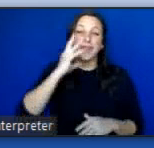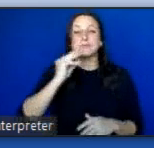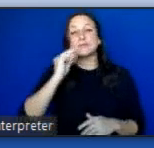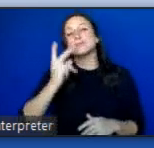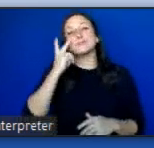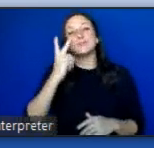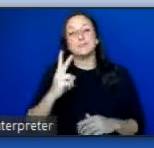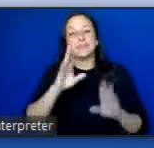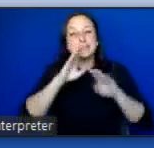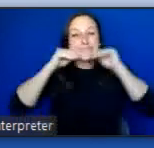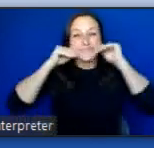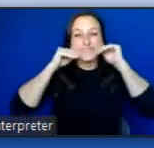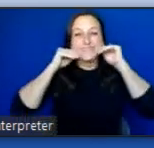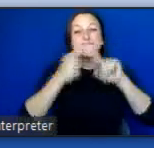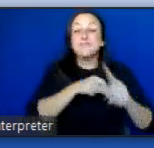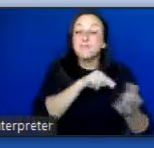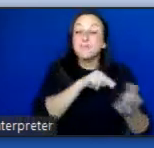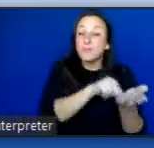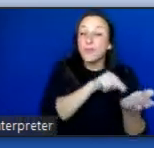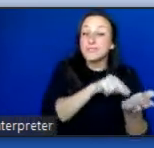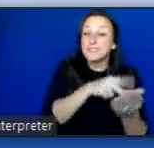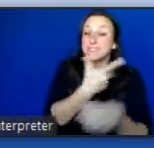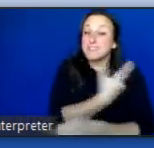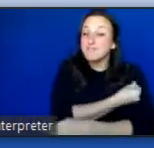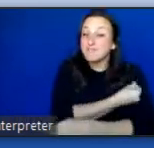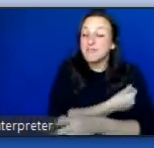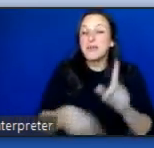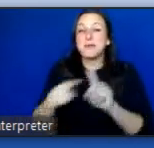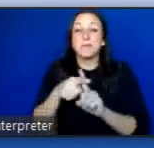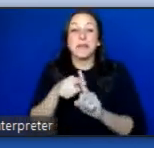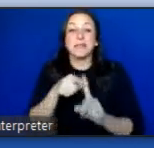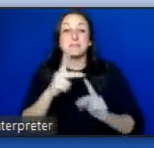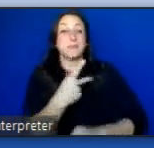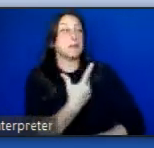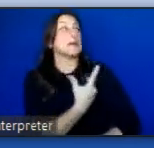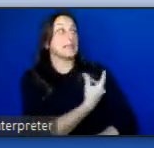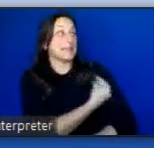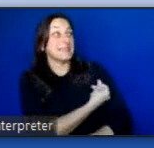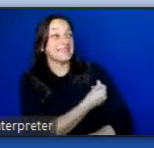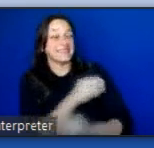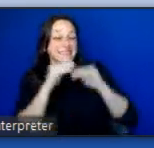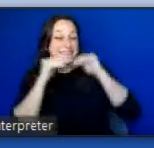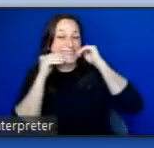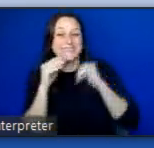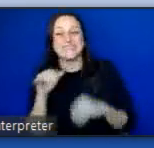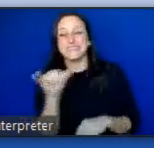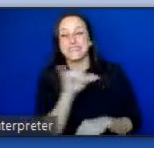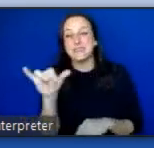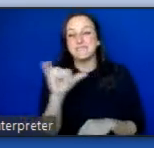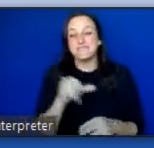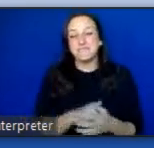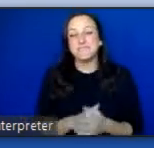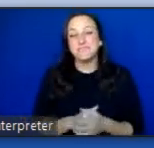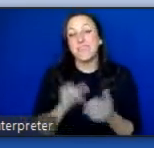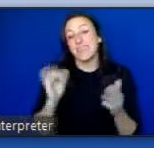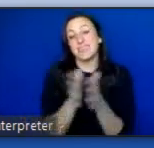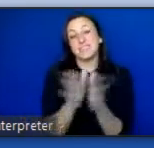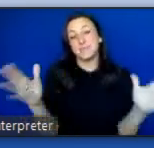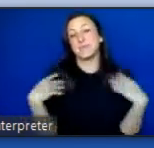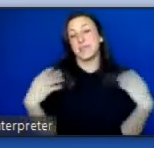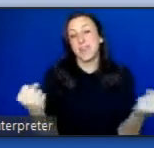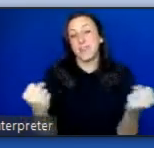both on the nurses' faces, but the joy on our residents' faces as they're getting the vaccine. And that's public health in